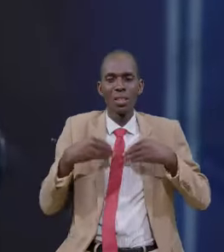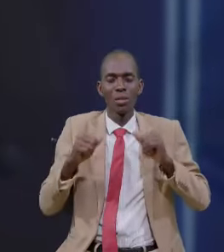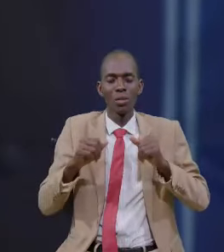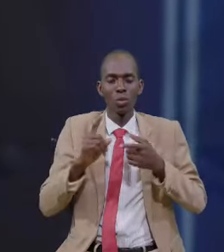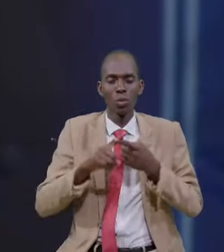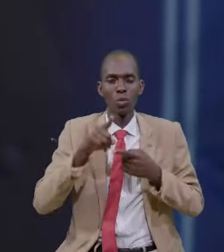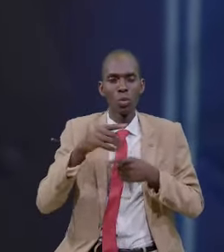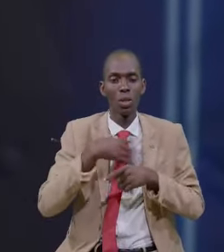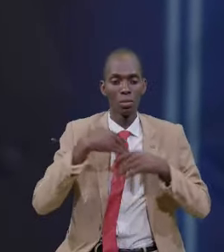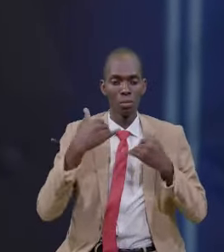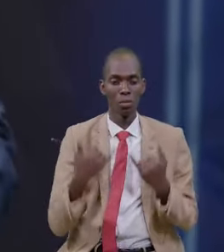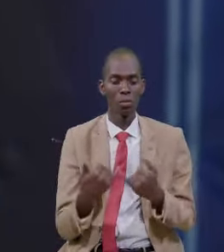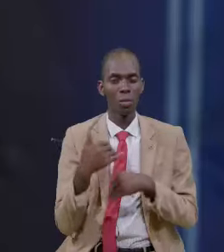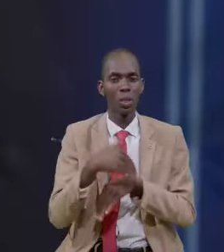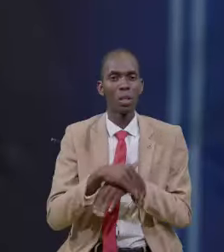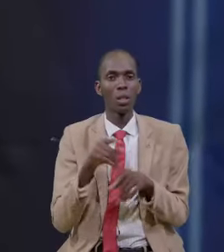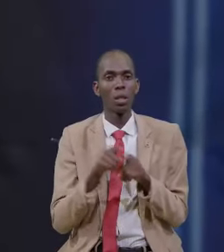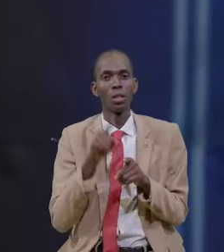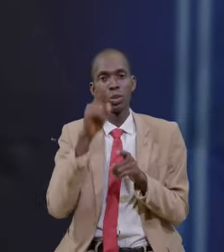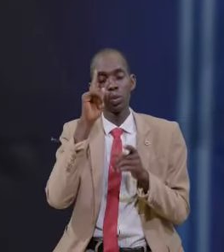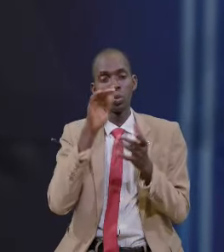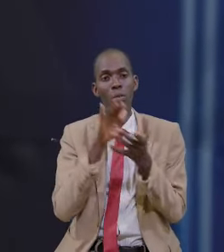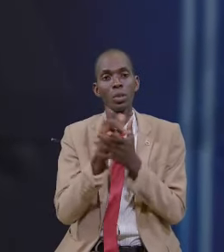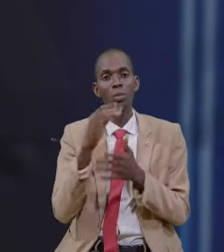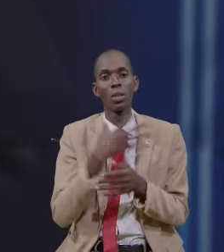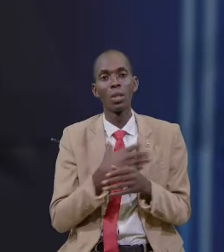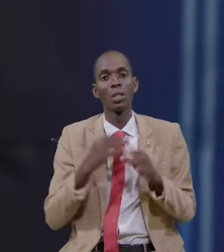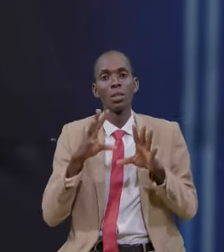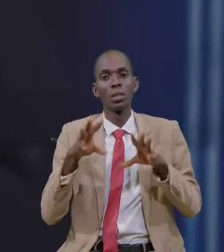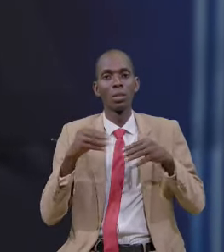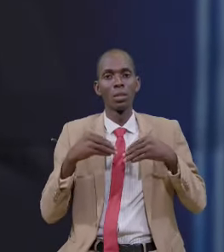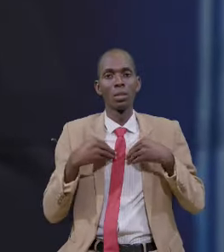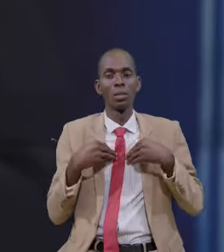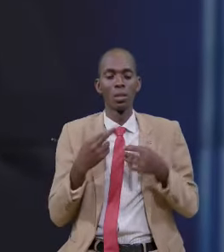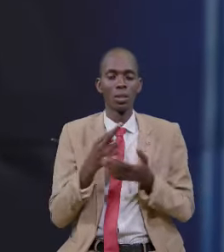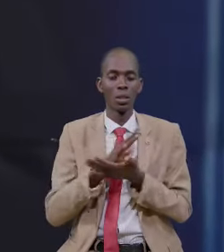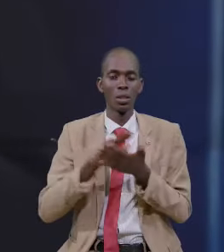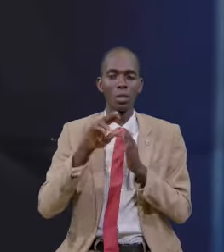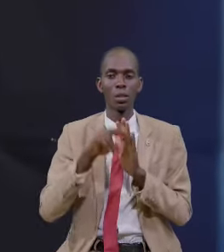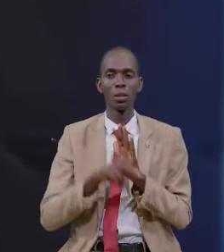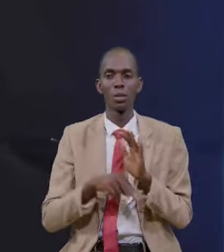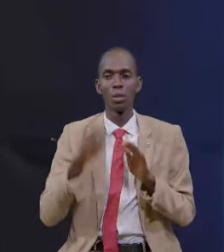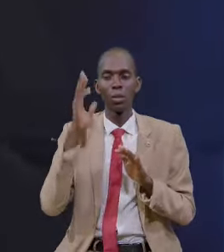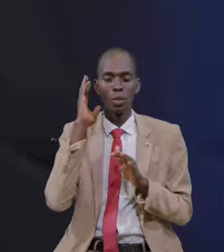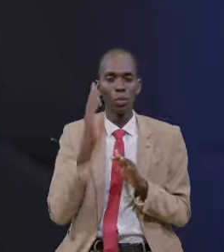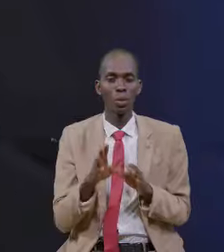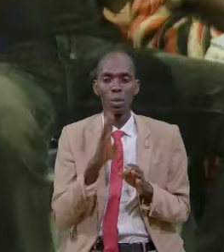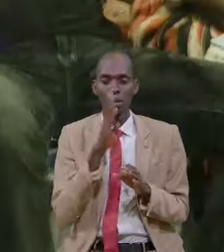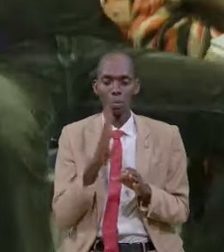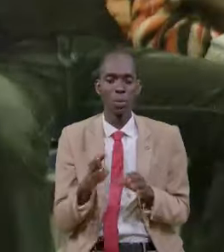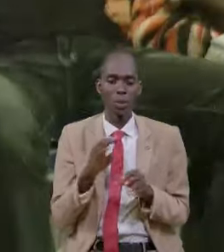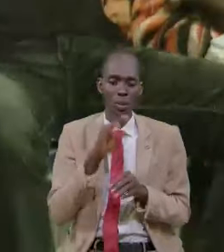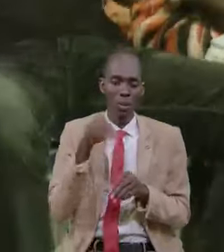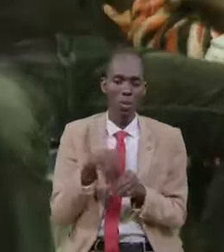tonight, as you believe and you accept, righteousness will be imputed unto you.